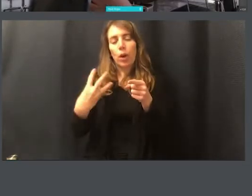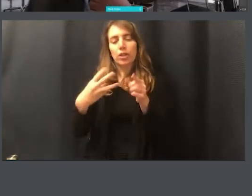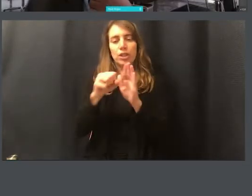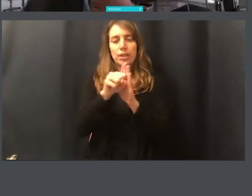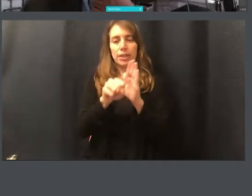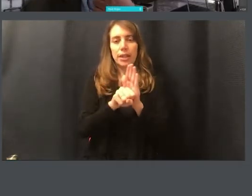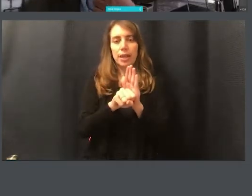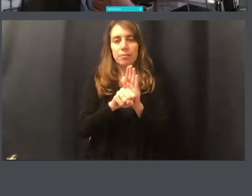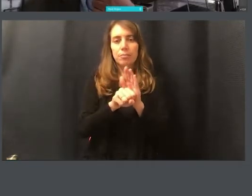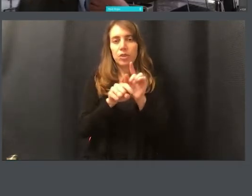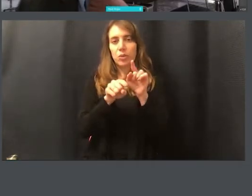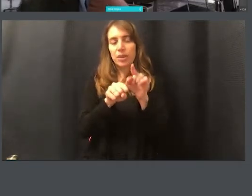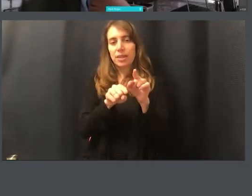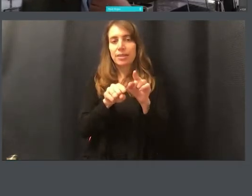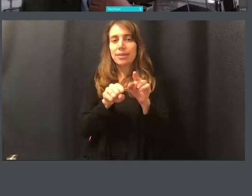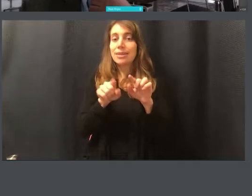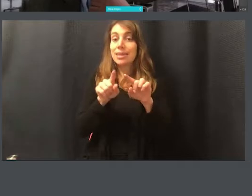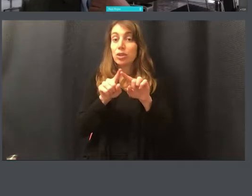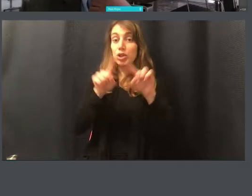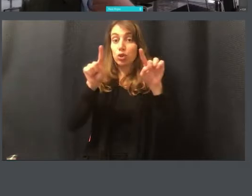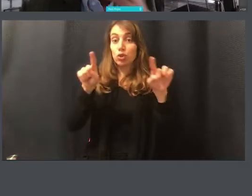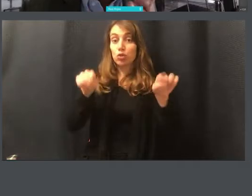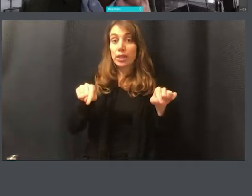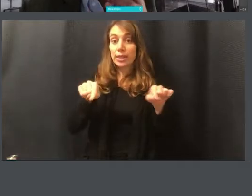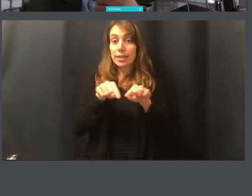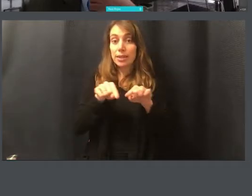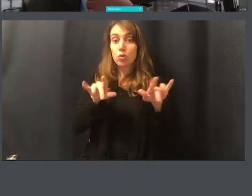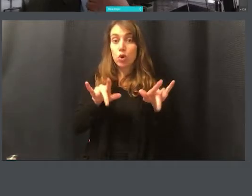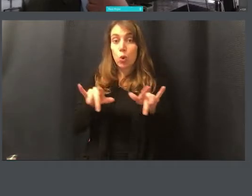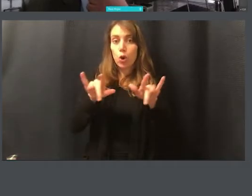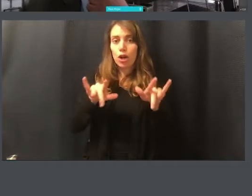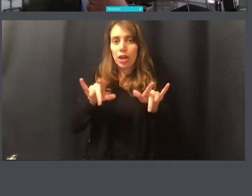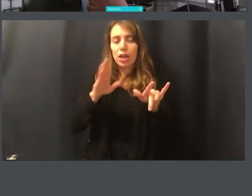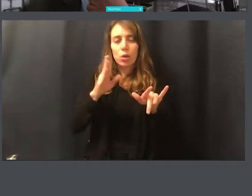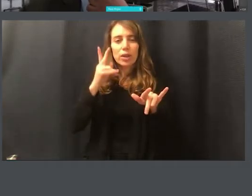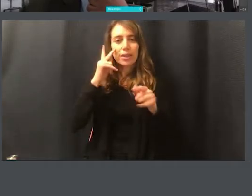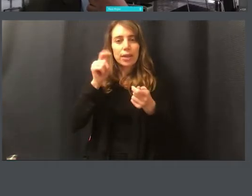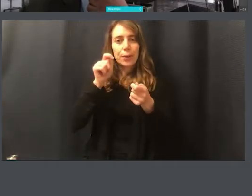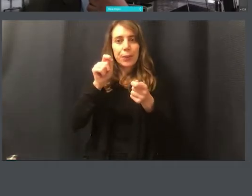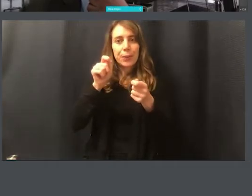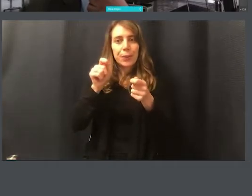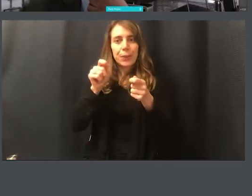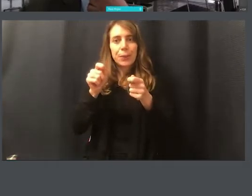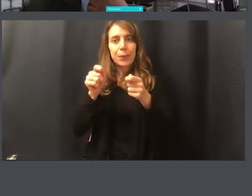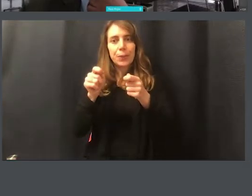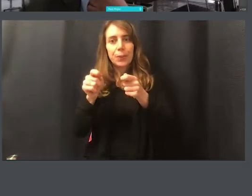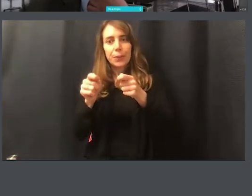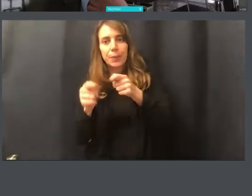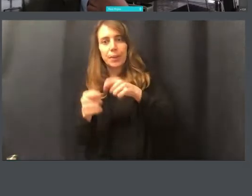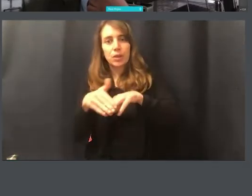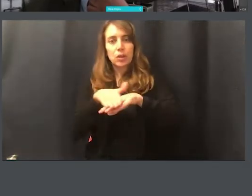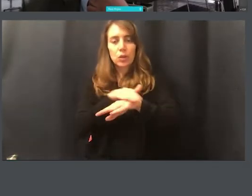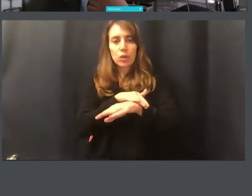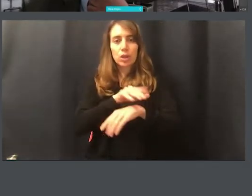So this is a little screen recording. You're going to see this little thing change from 2010 to 2020.